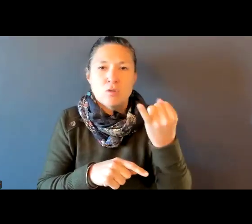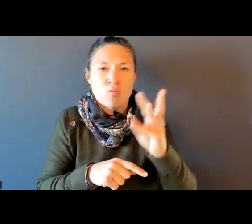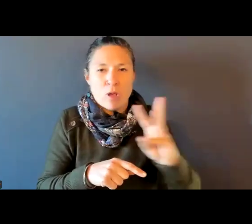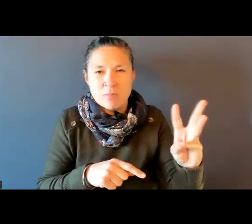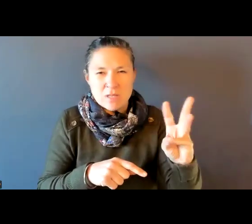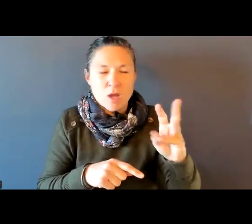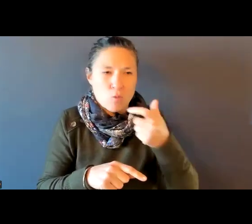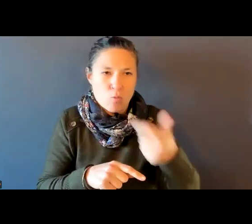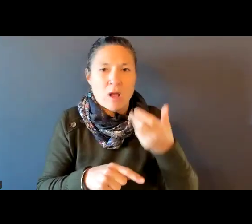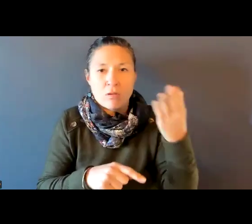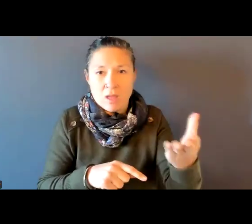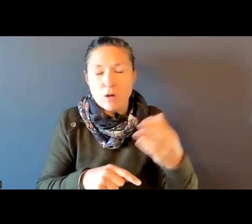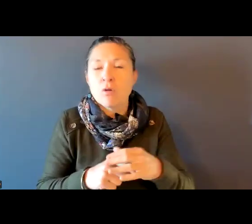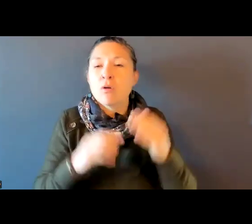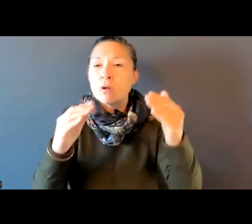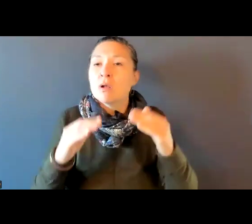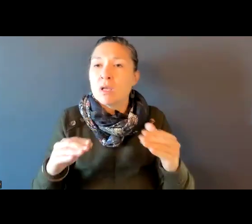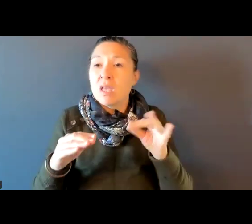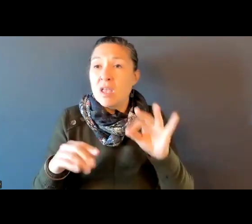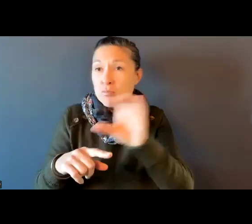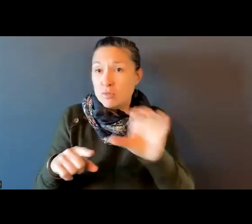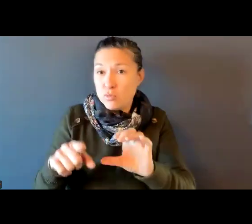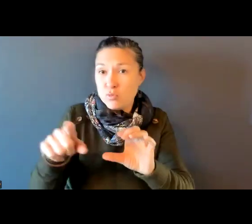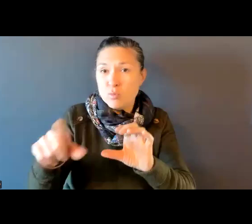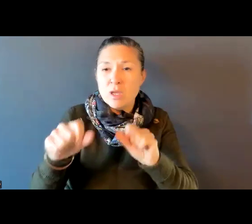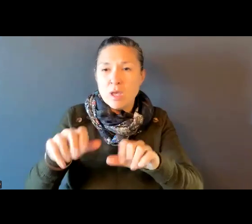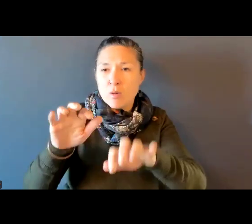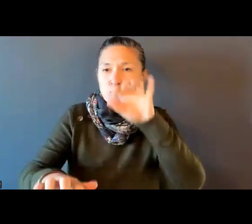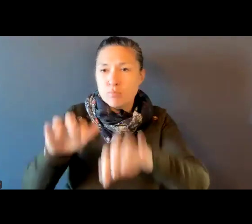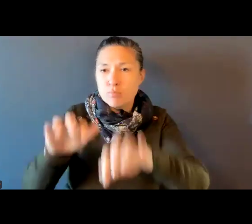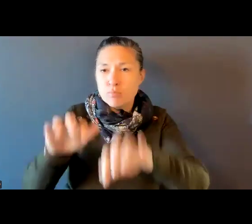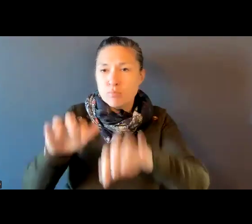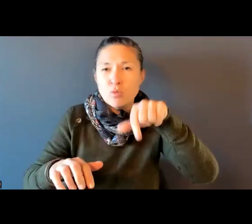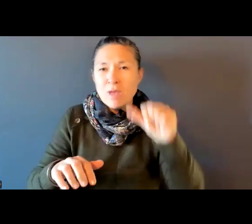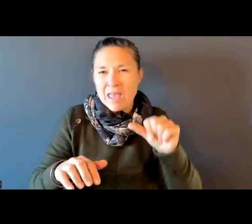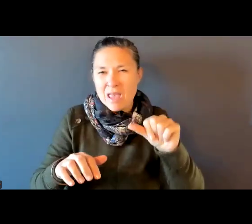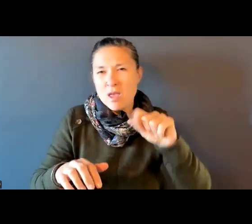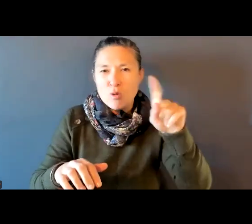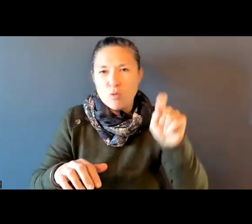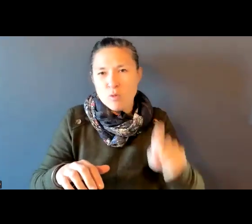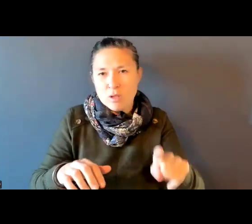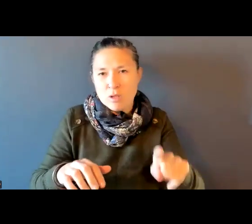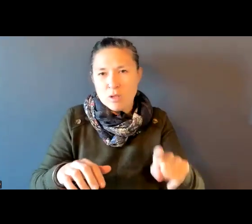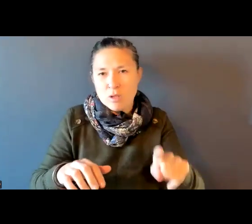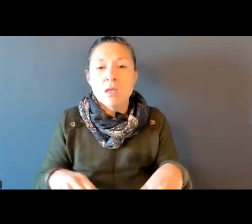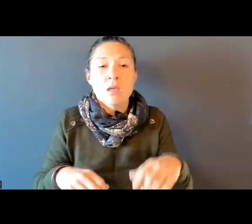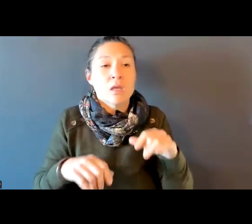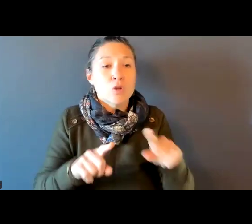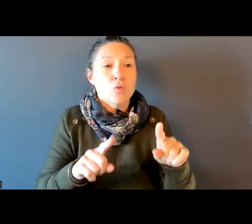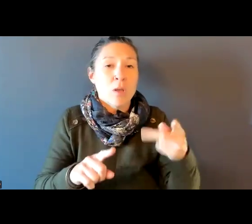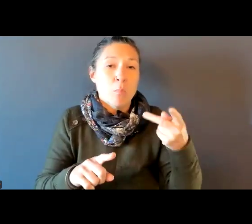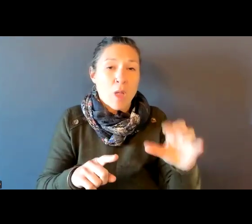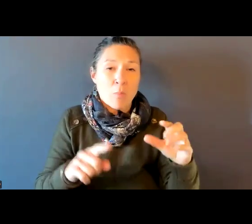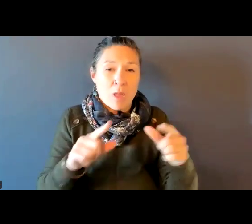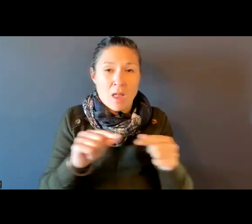Virtual attendees can submit questions in the Q&A box. If you would like to make a comment during the time for public comments, please raise your